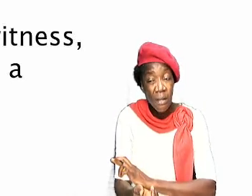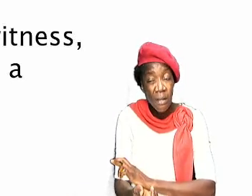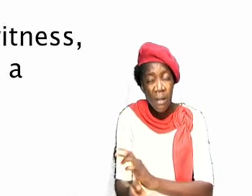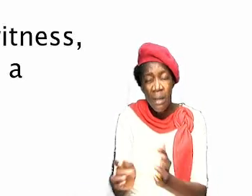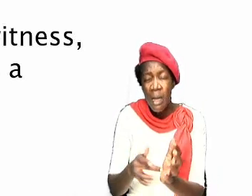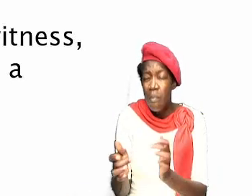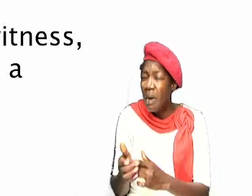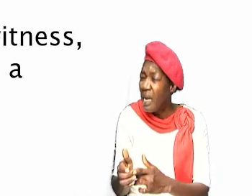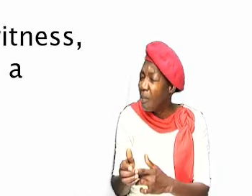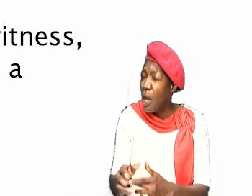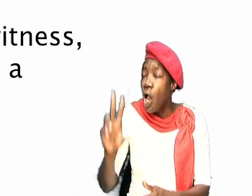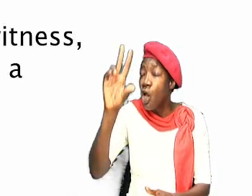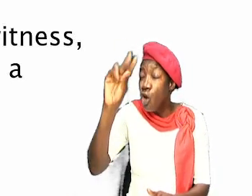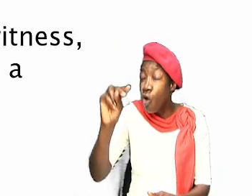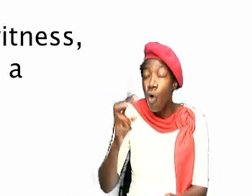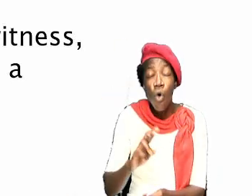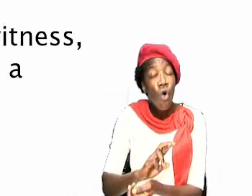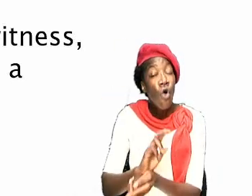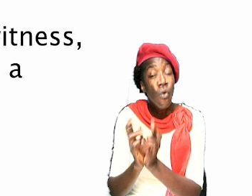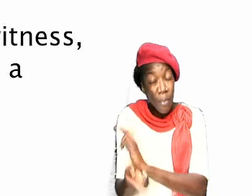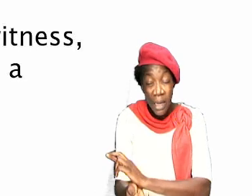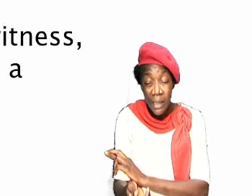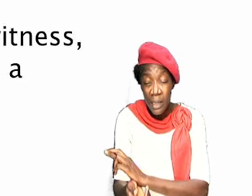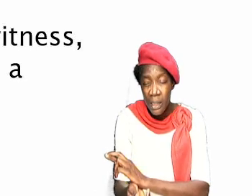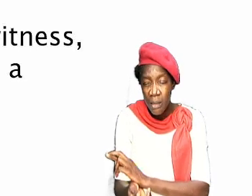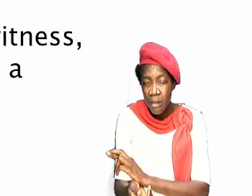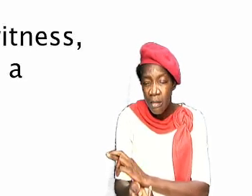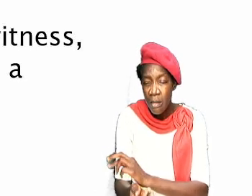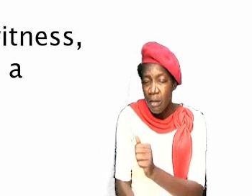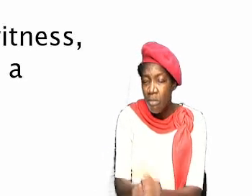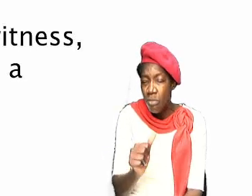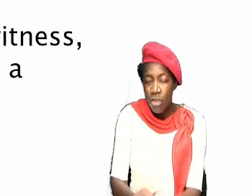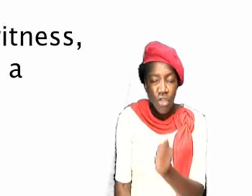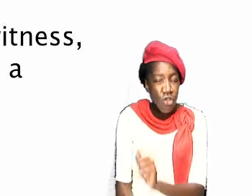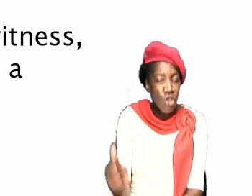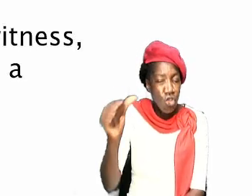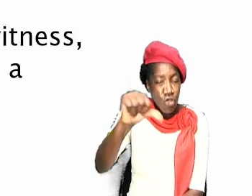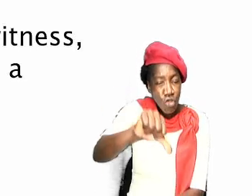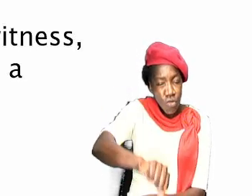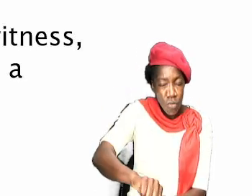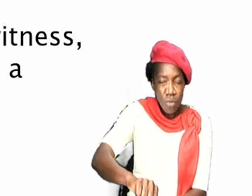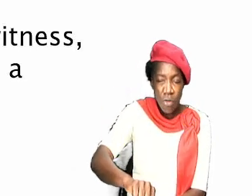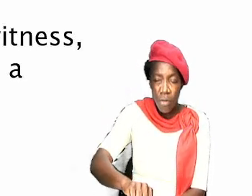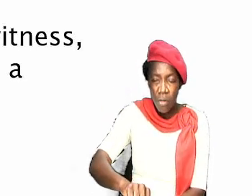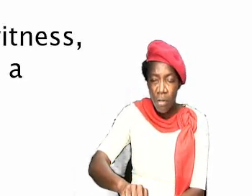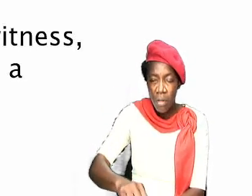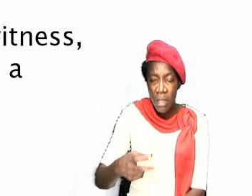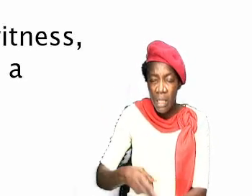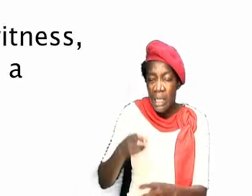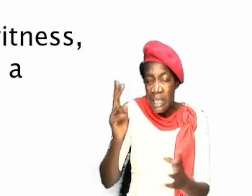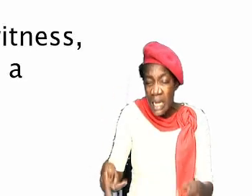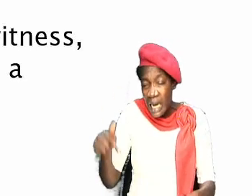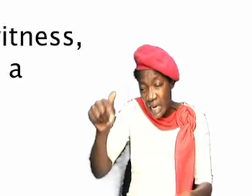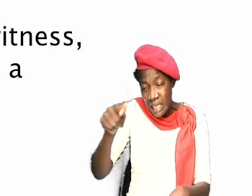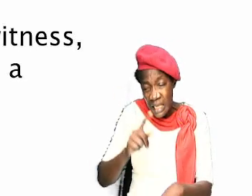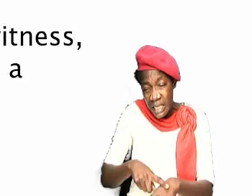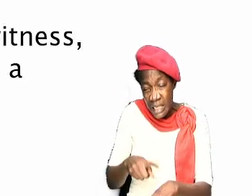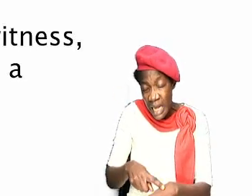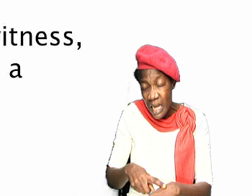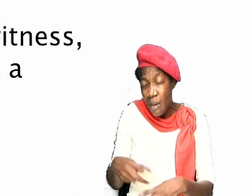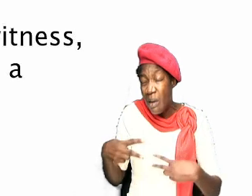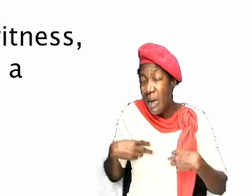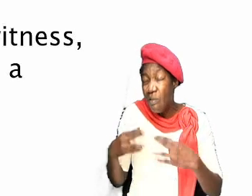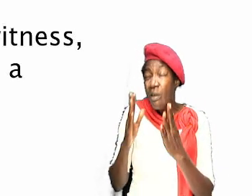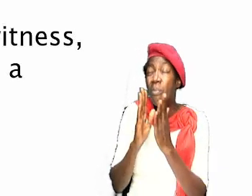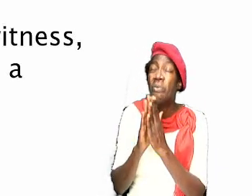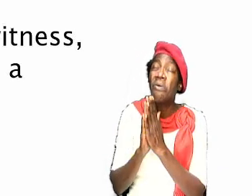without repentance, evil laws likewise perish. So it's hard in this time. That is why we have to pray